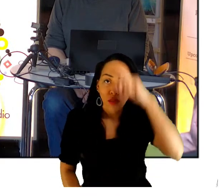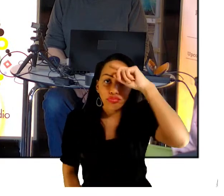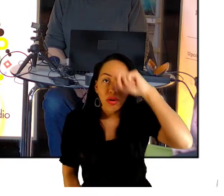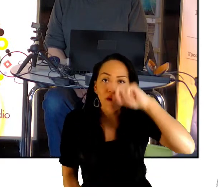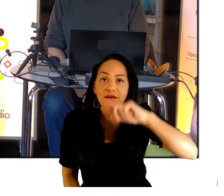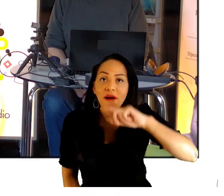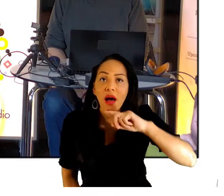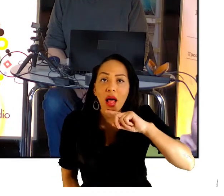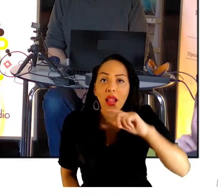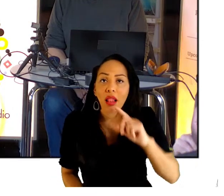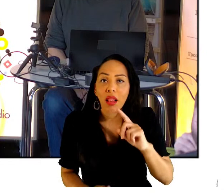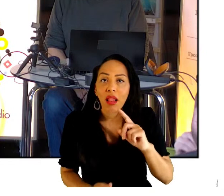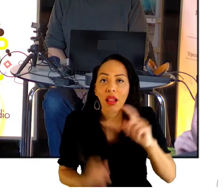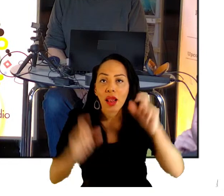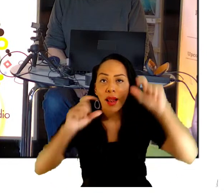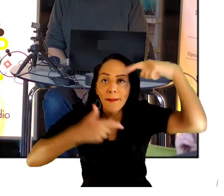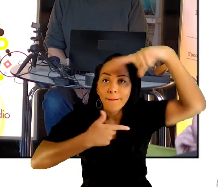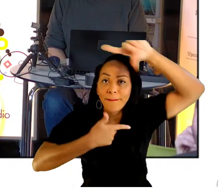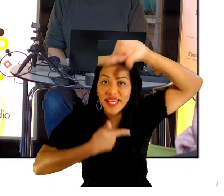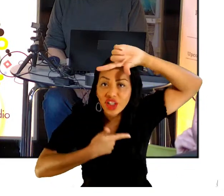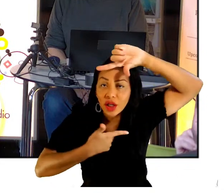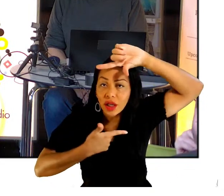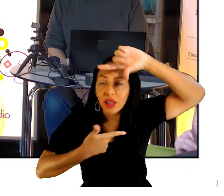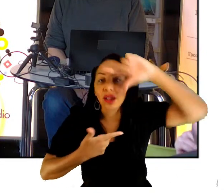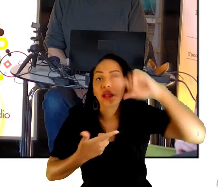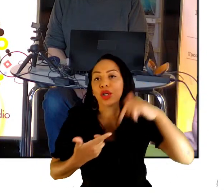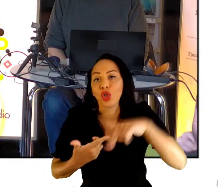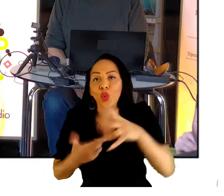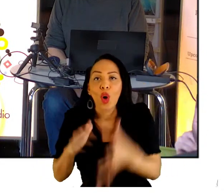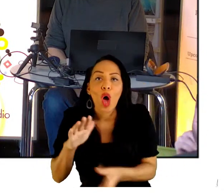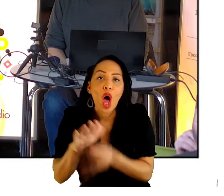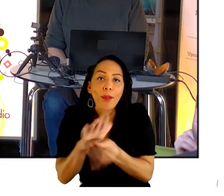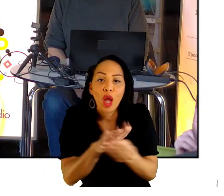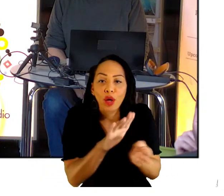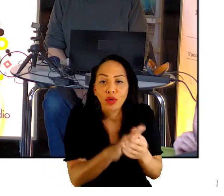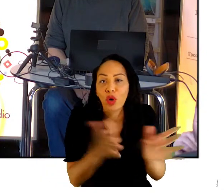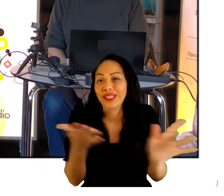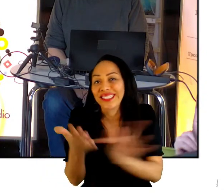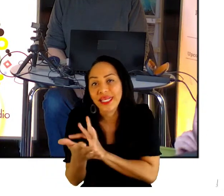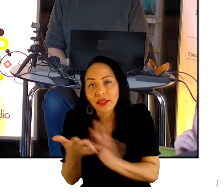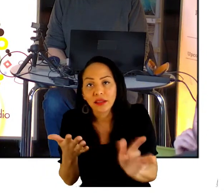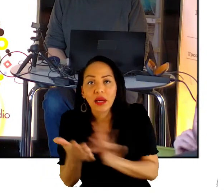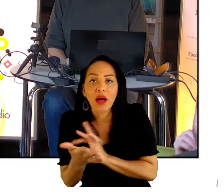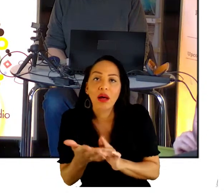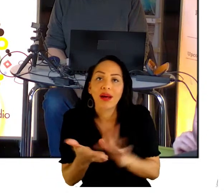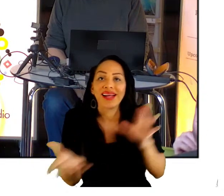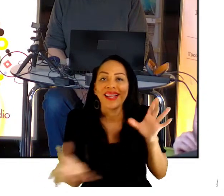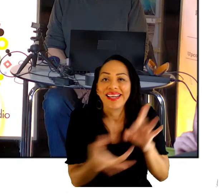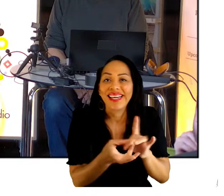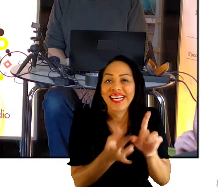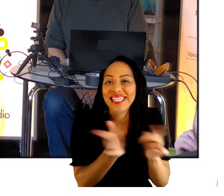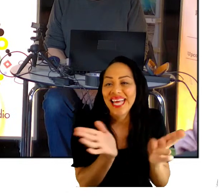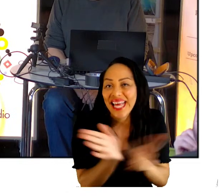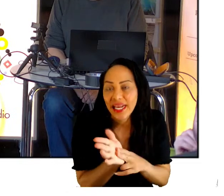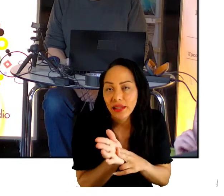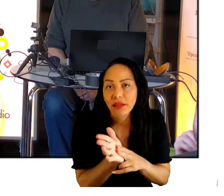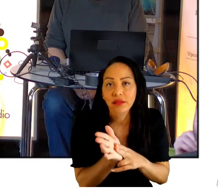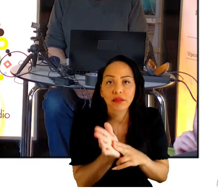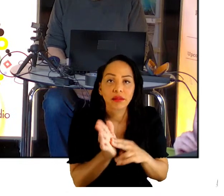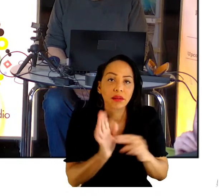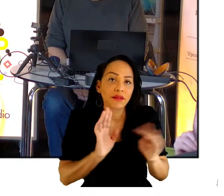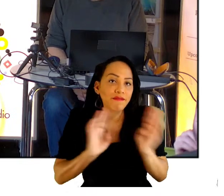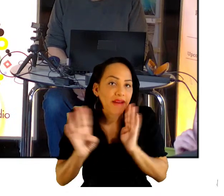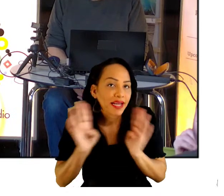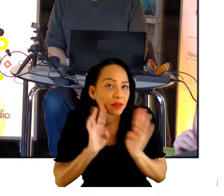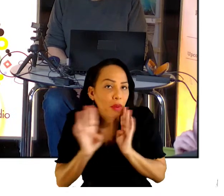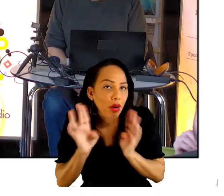LinkedIn, Facebook, Reddit, or on Tinder. It's curated for the audience that will see you there. So you